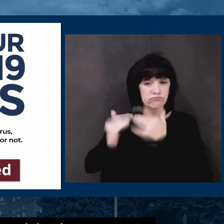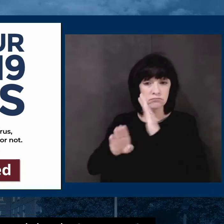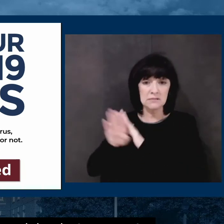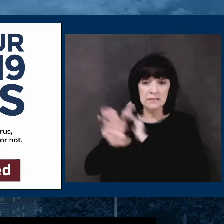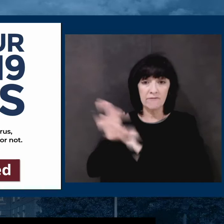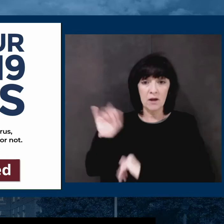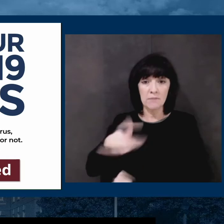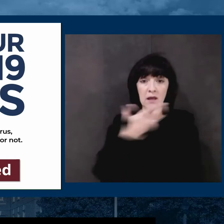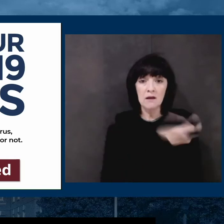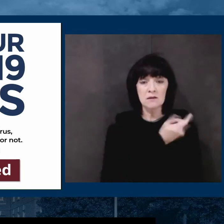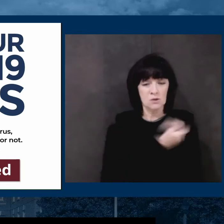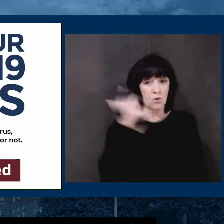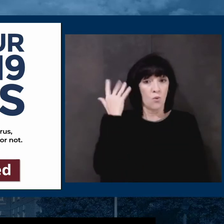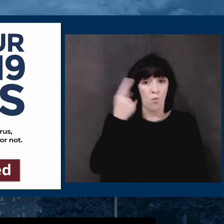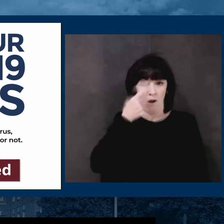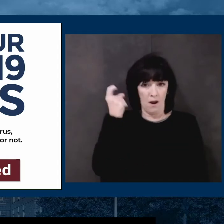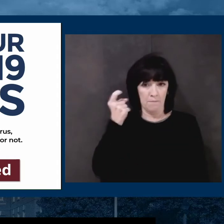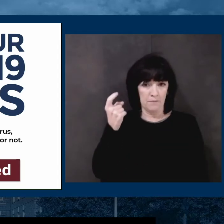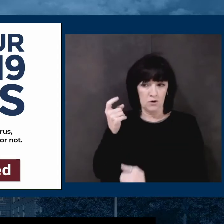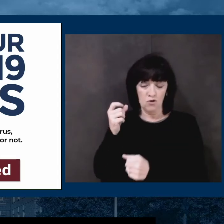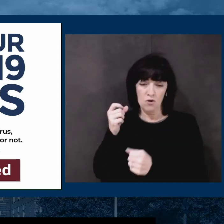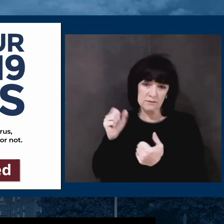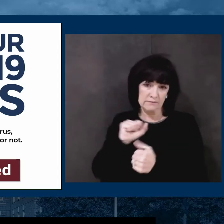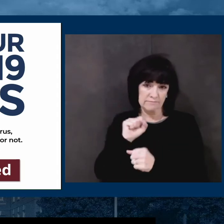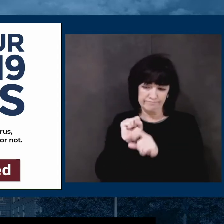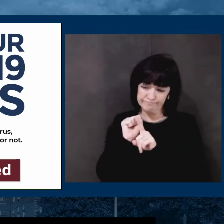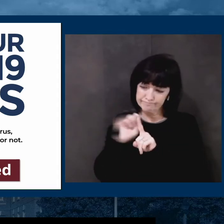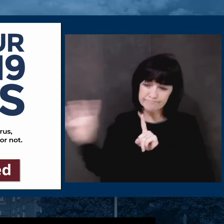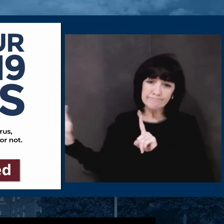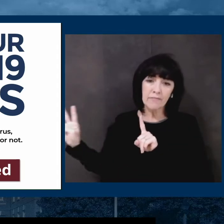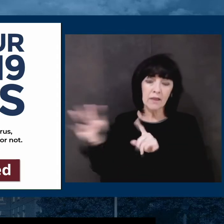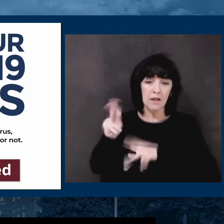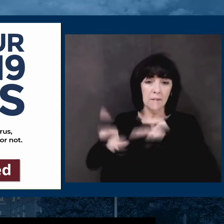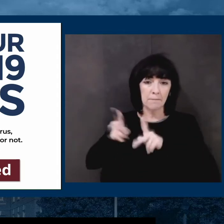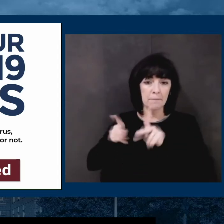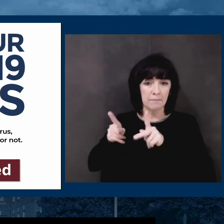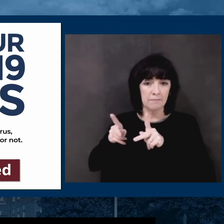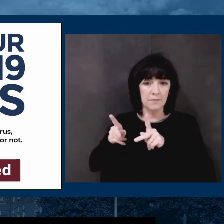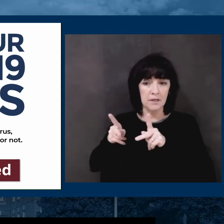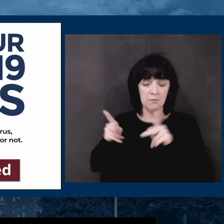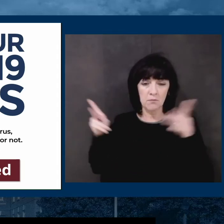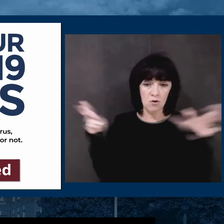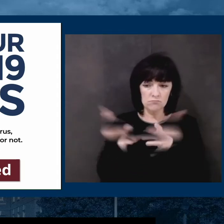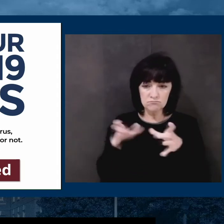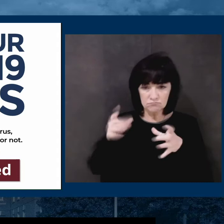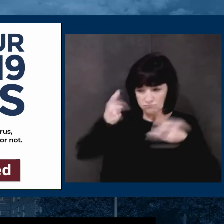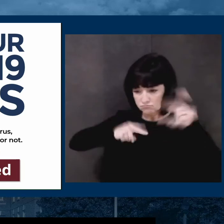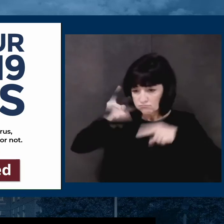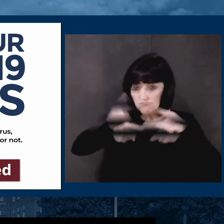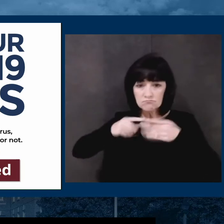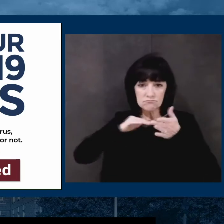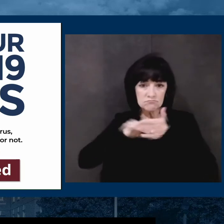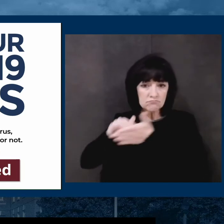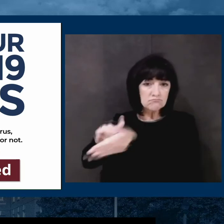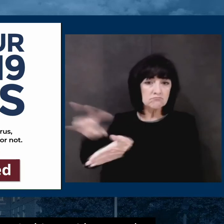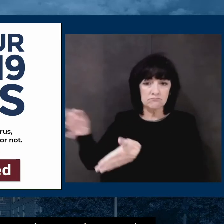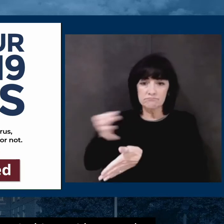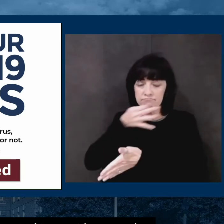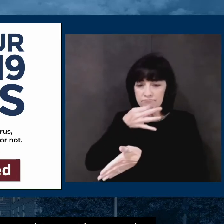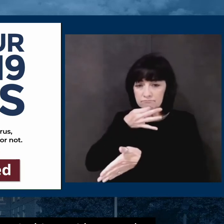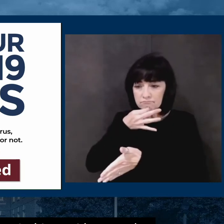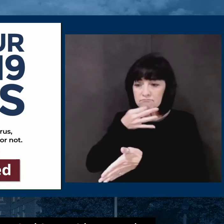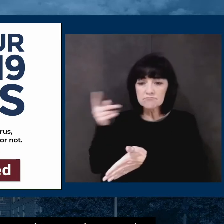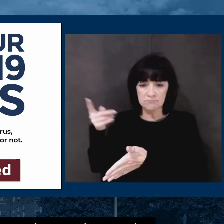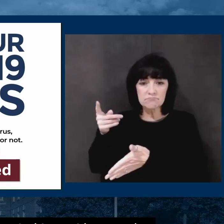that, it's a month away from being distributed in a widespread kind of way here in our state, obviously through the